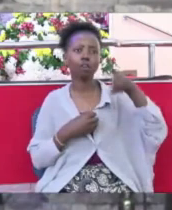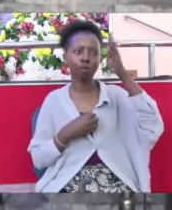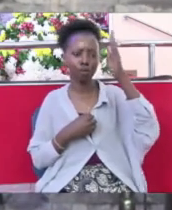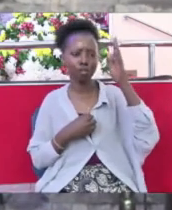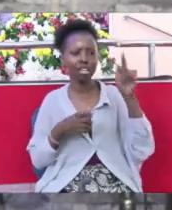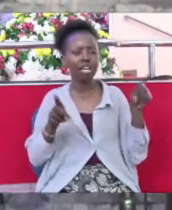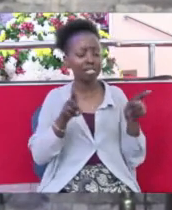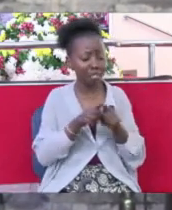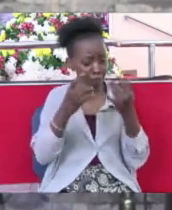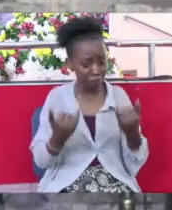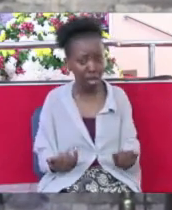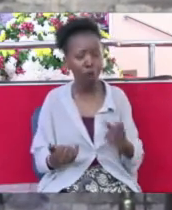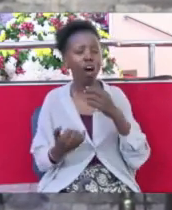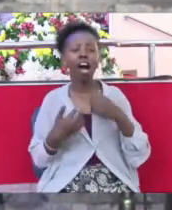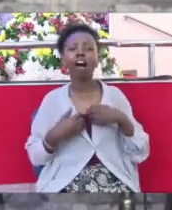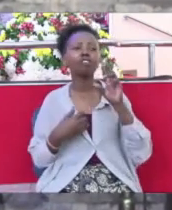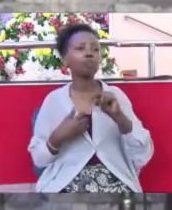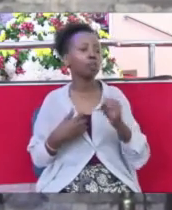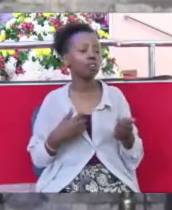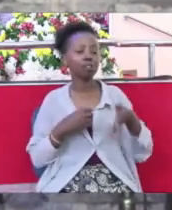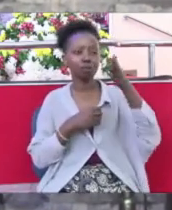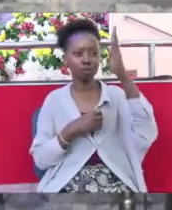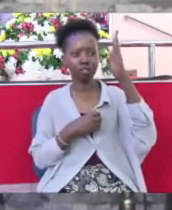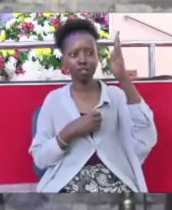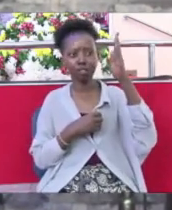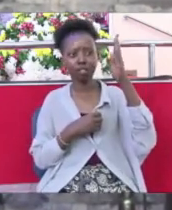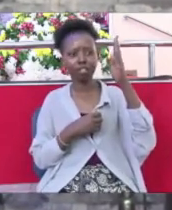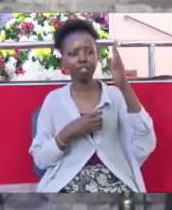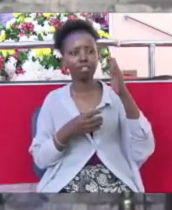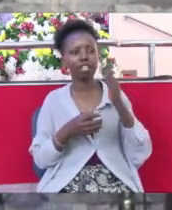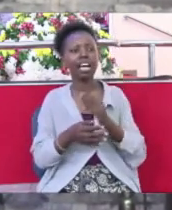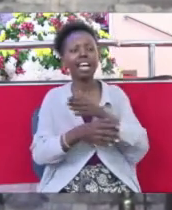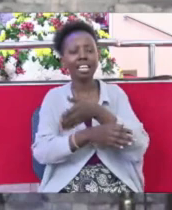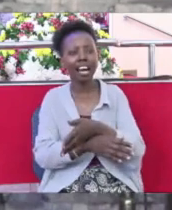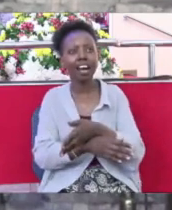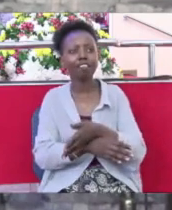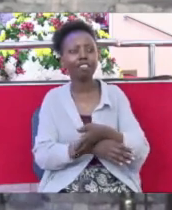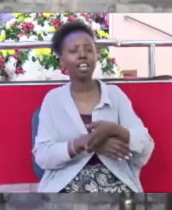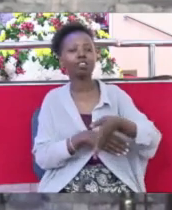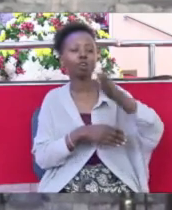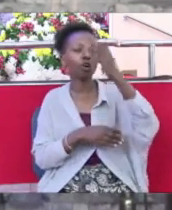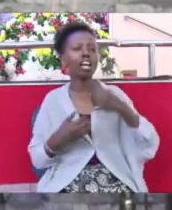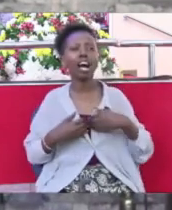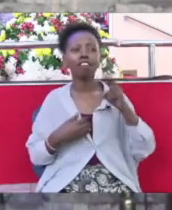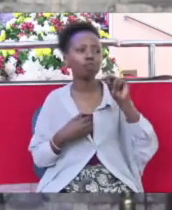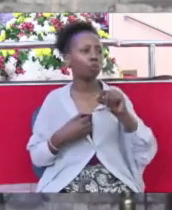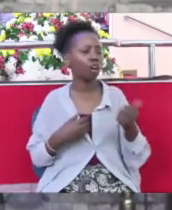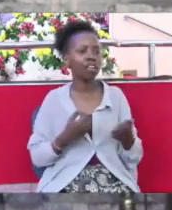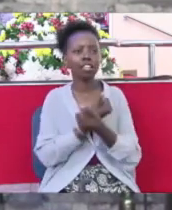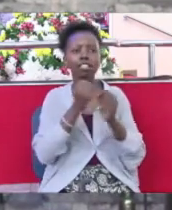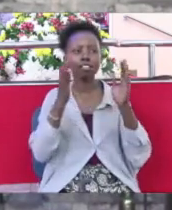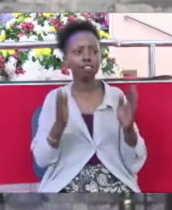Even now there is no other. And after me there is no other Savior. And he continued